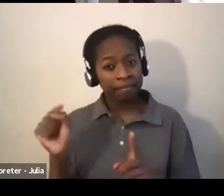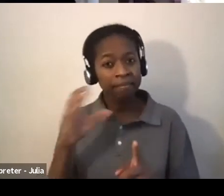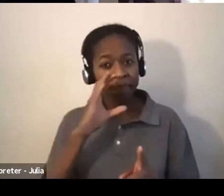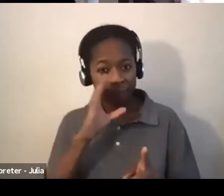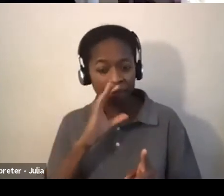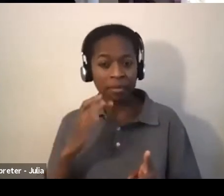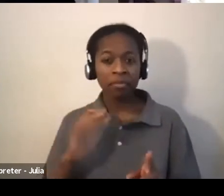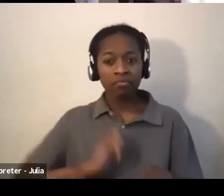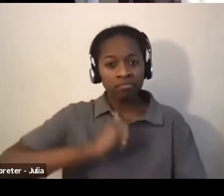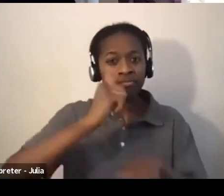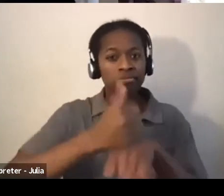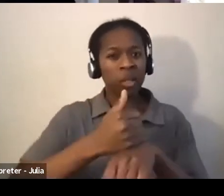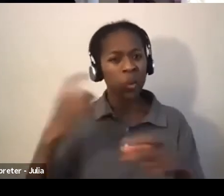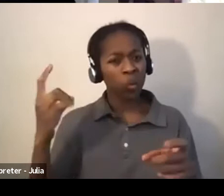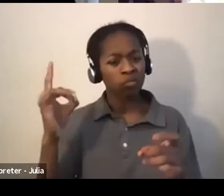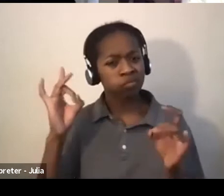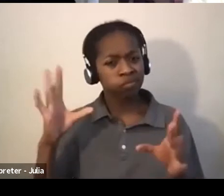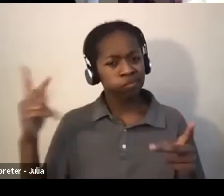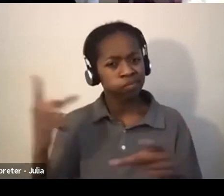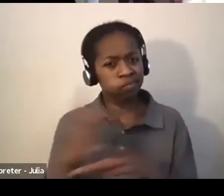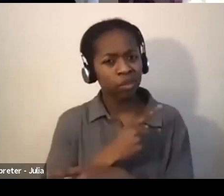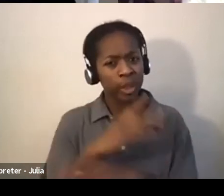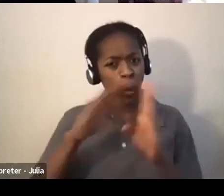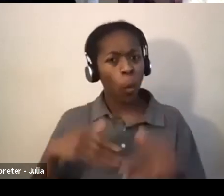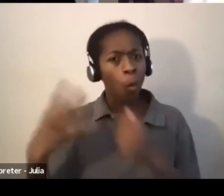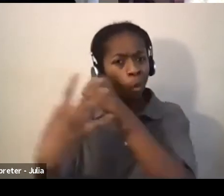a worst home ever. We're not rich like